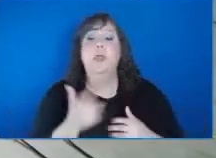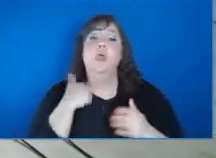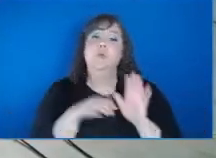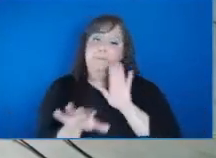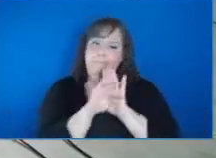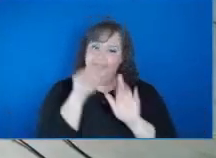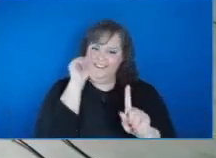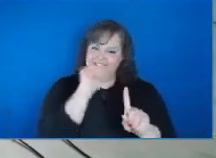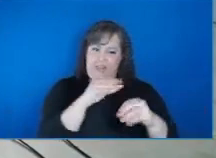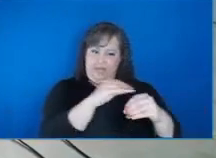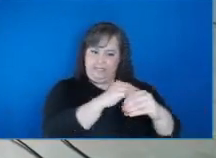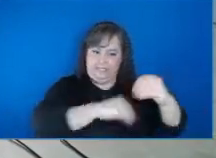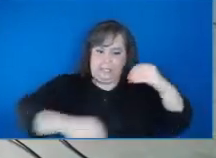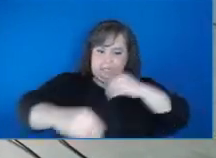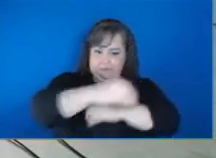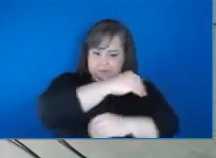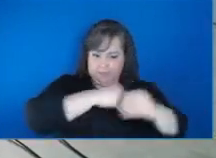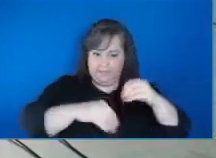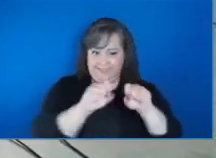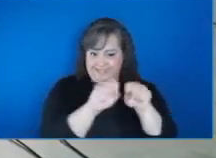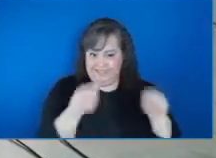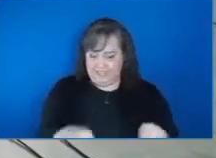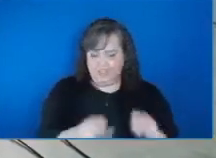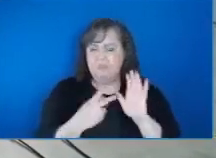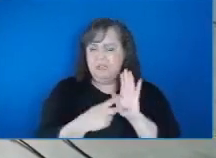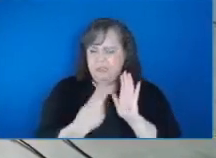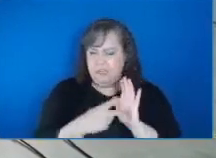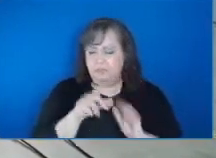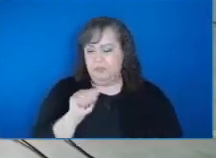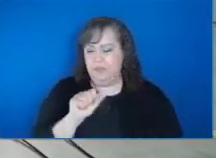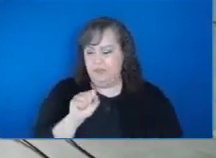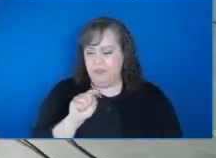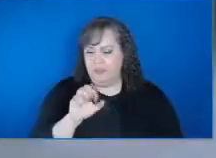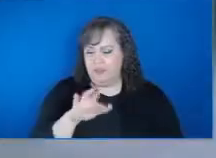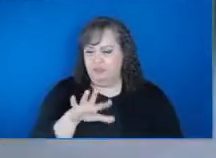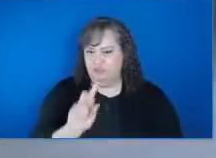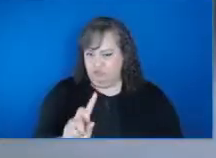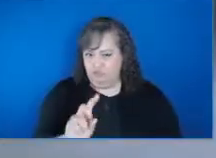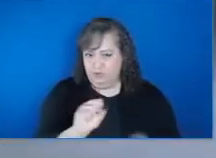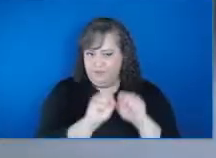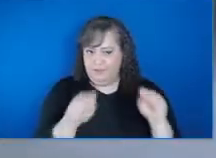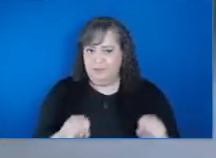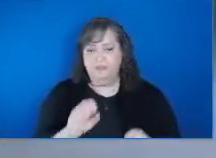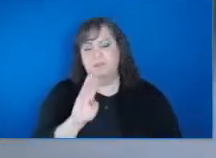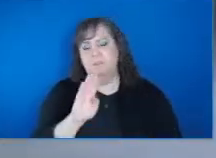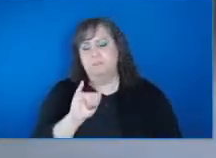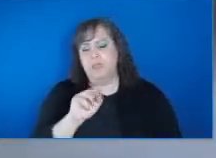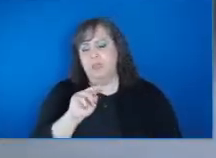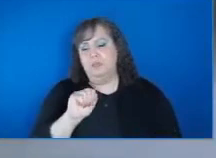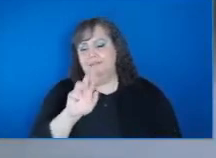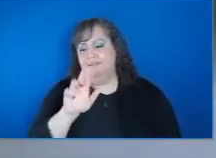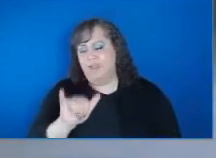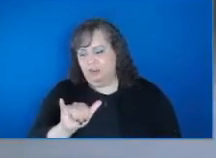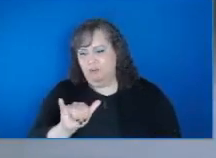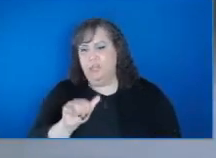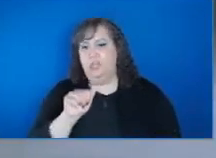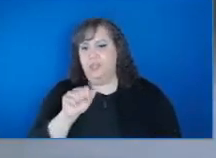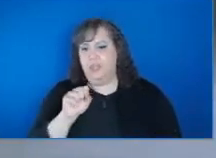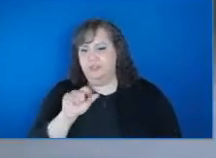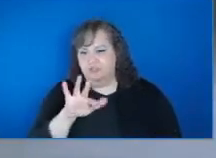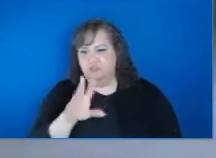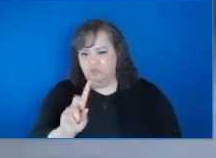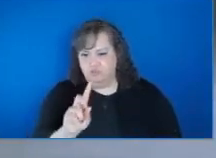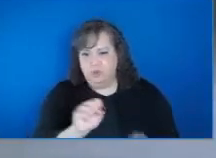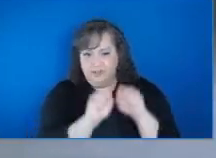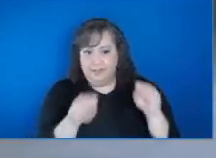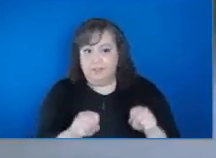particular double asteroid system, this binary asteroid system, precisely because it does not pose a threat.